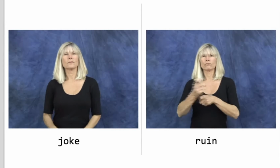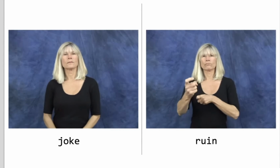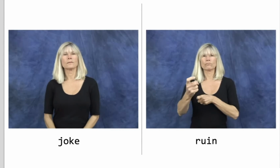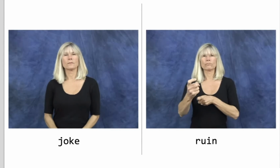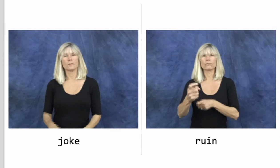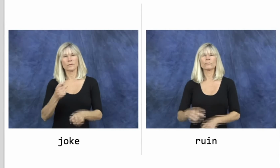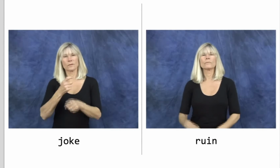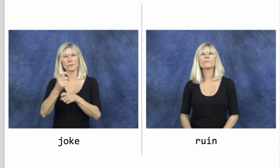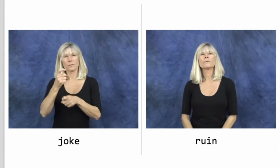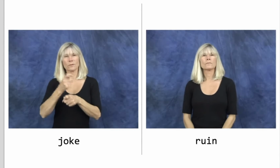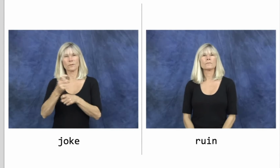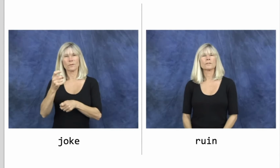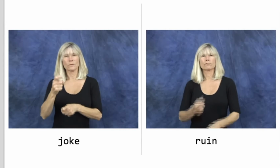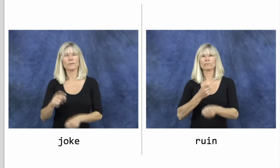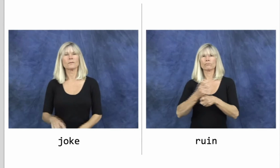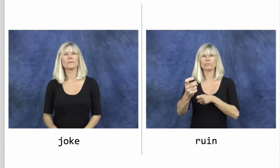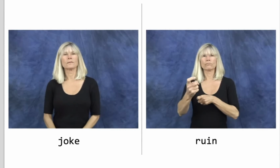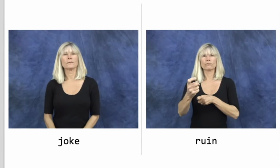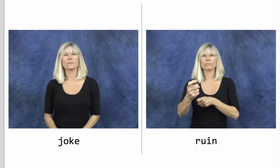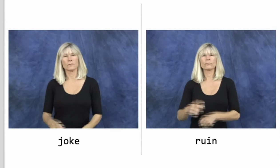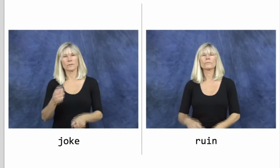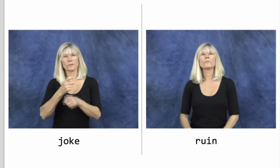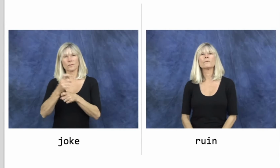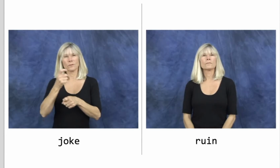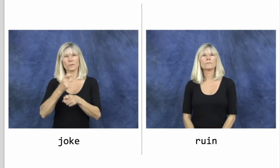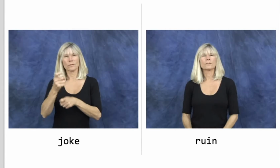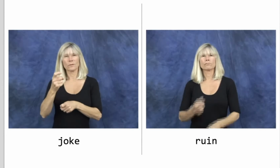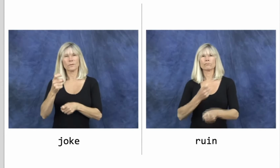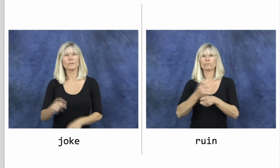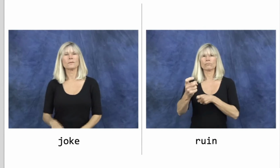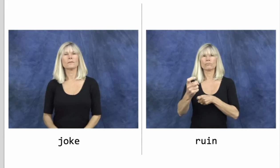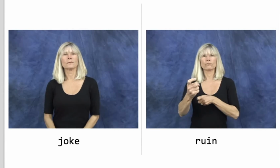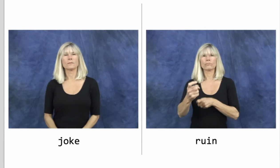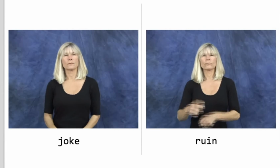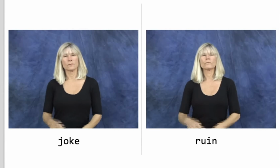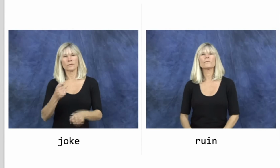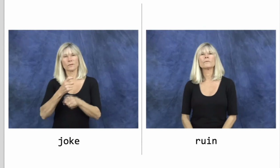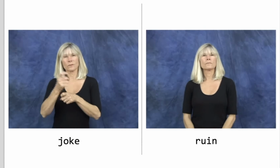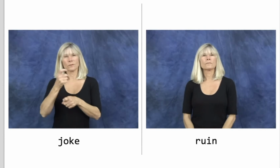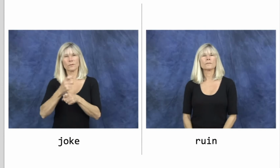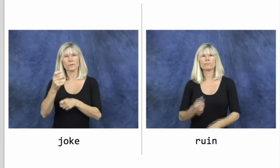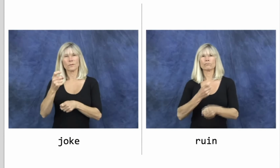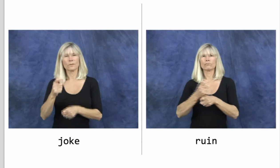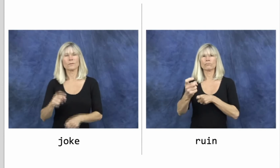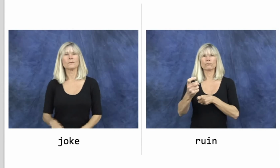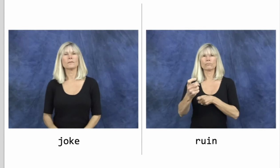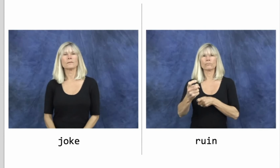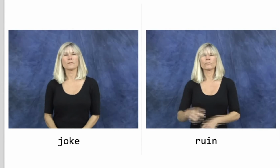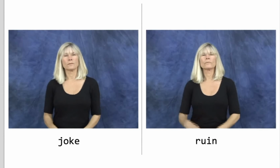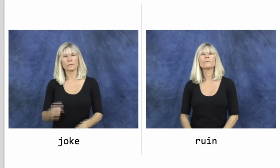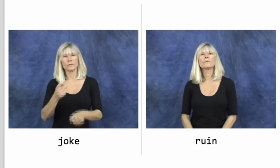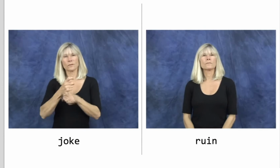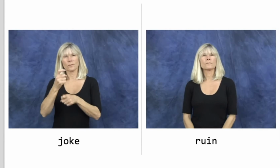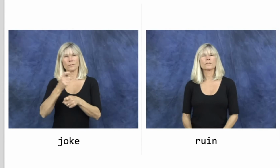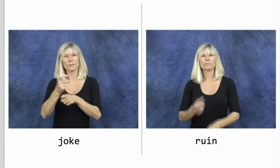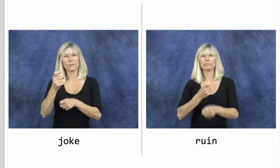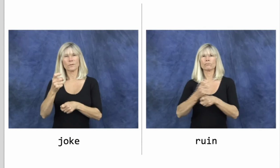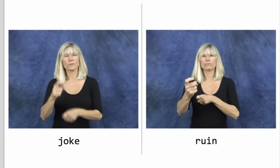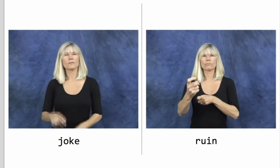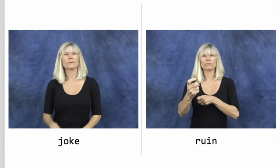database. But for American Sign Language, no such thing has been really available